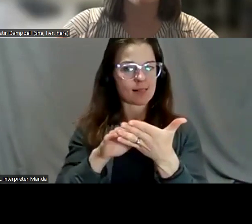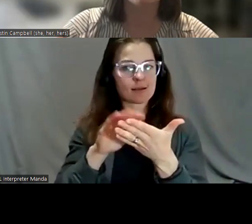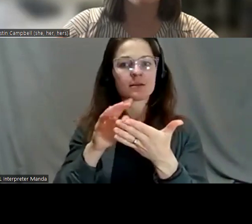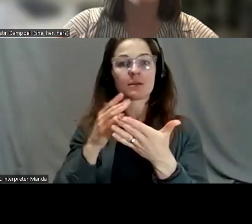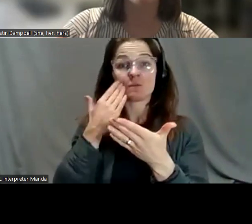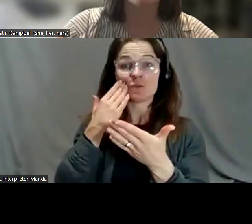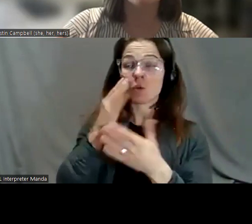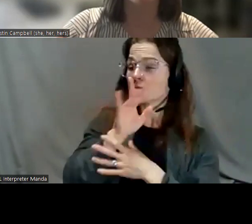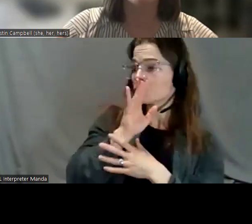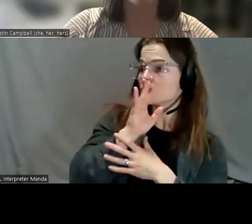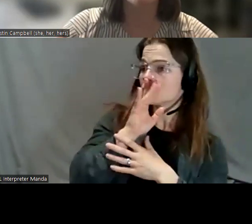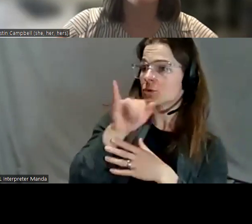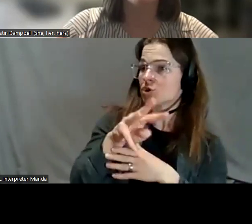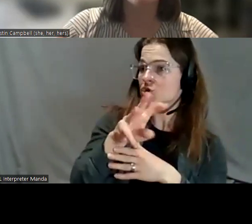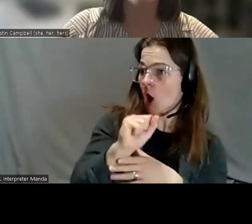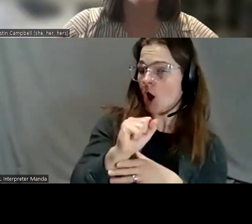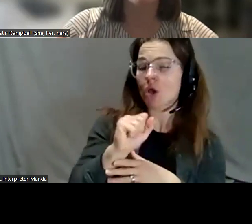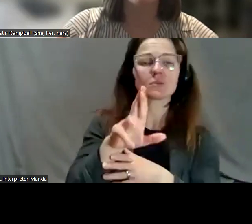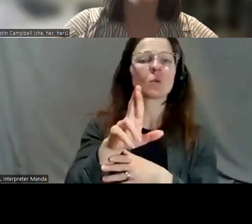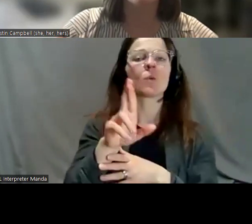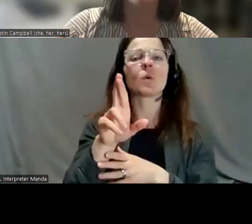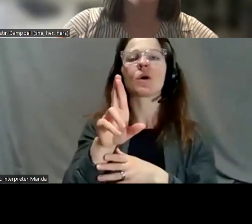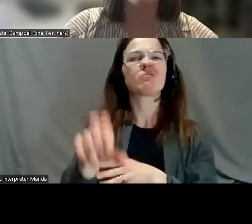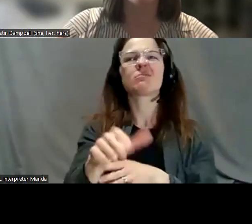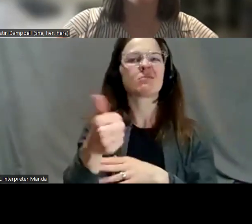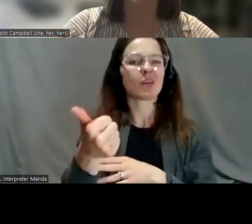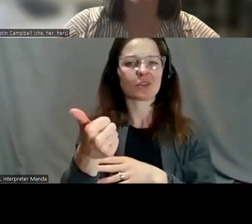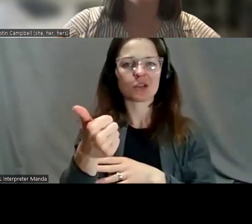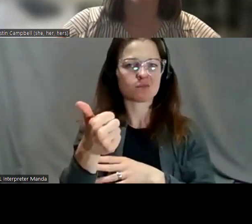via JAWS or through another